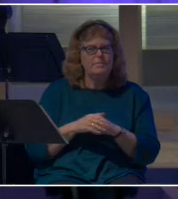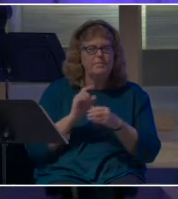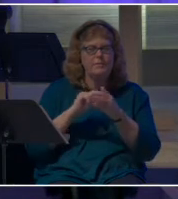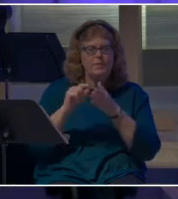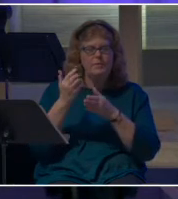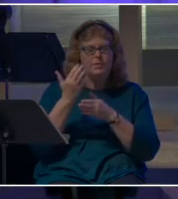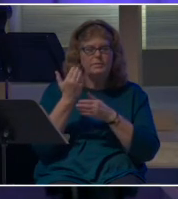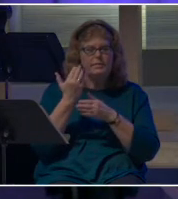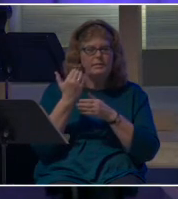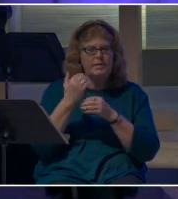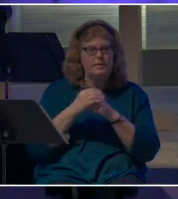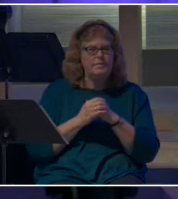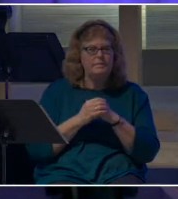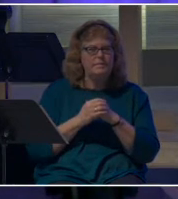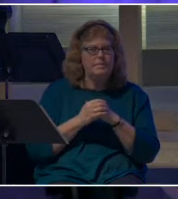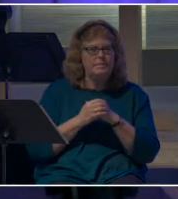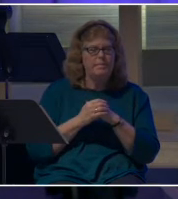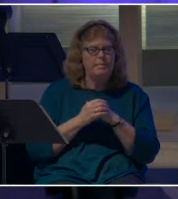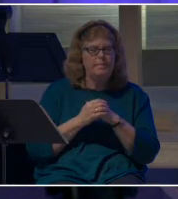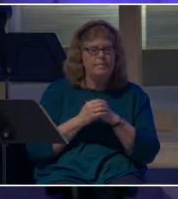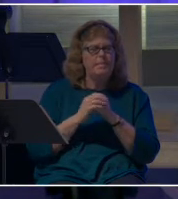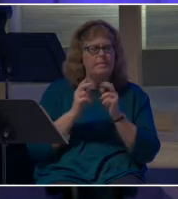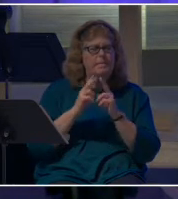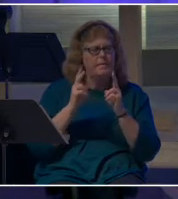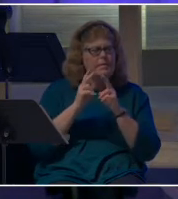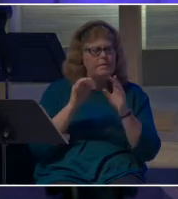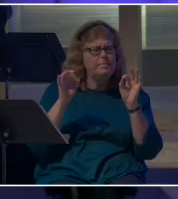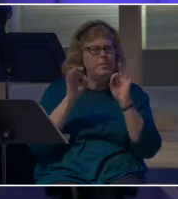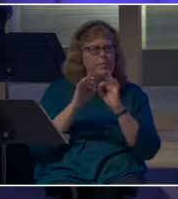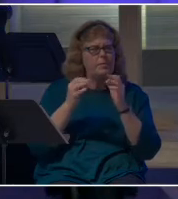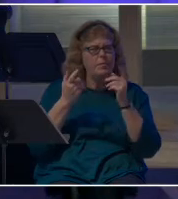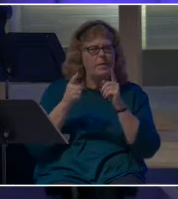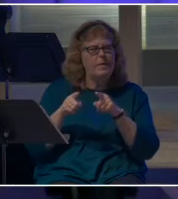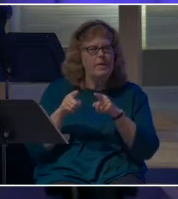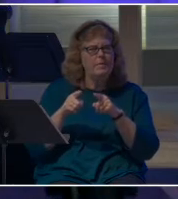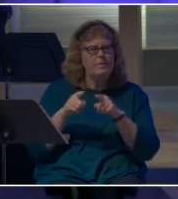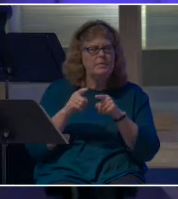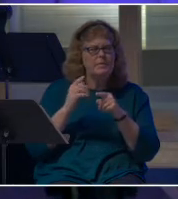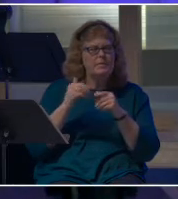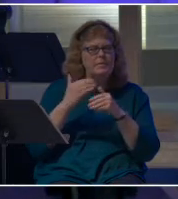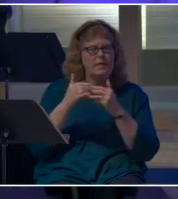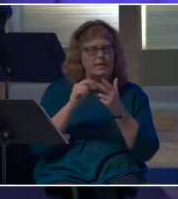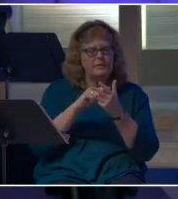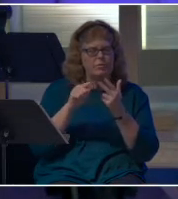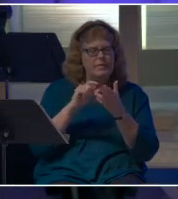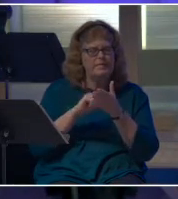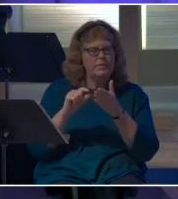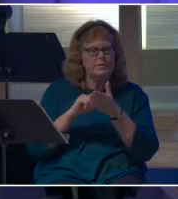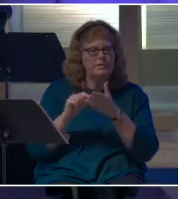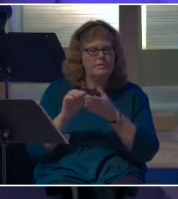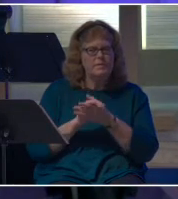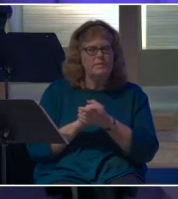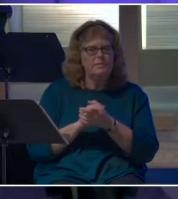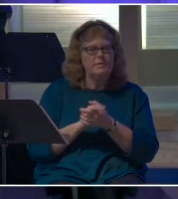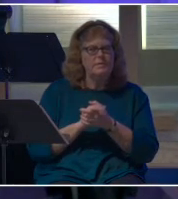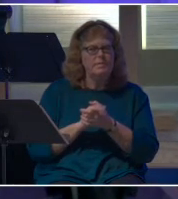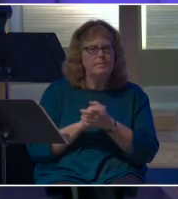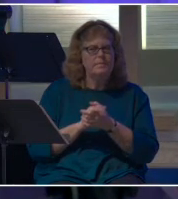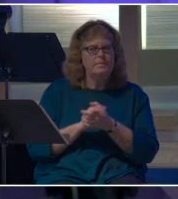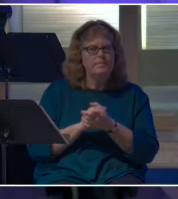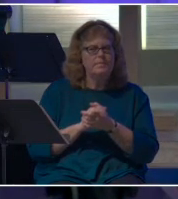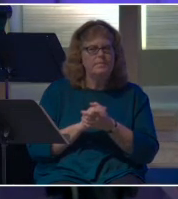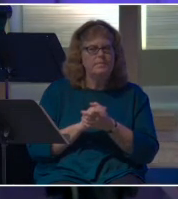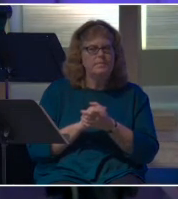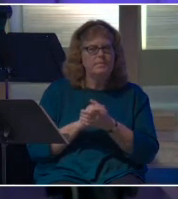15. Now, this is very important what happens in these next three verses. Now, the